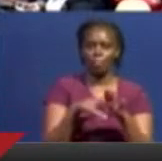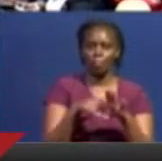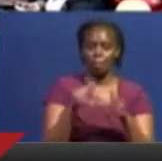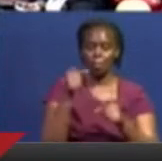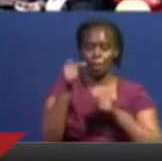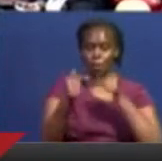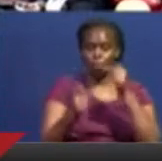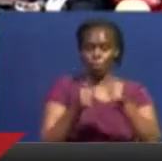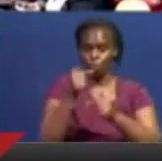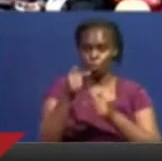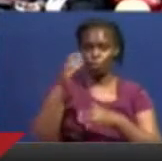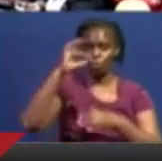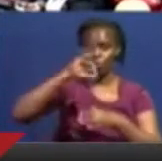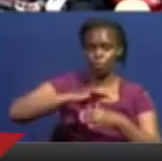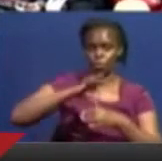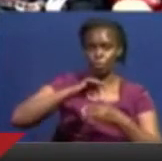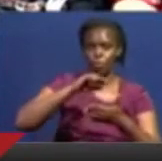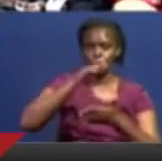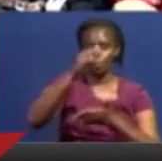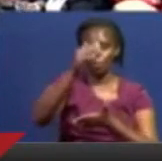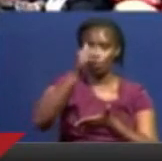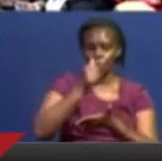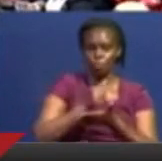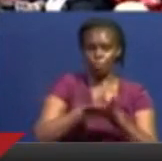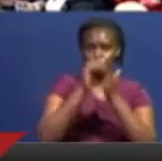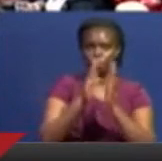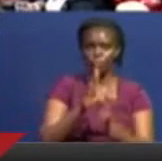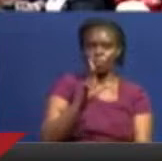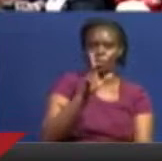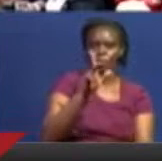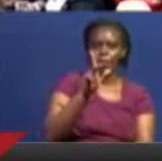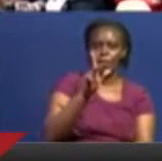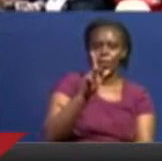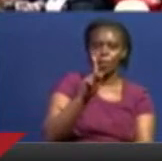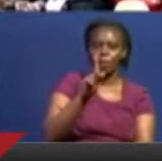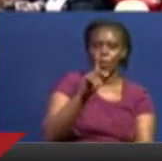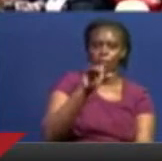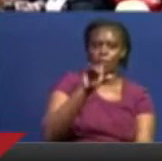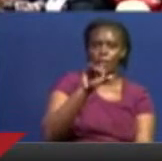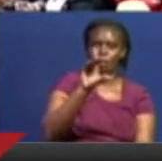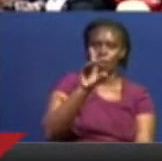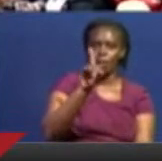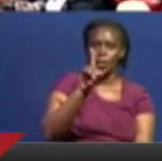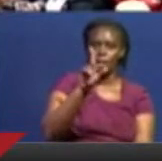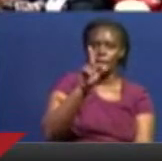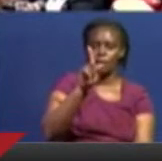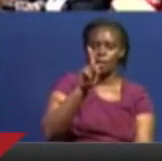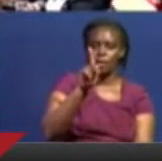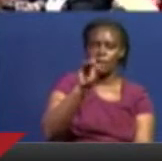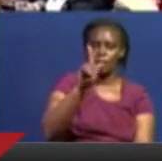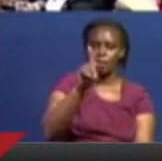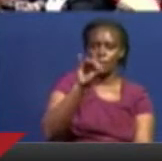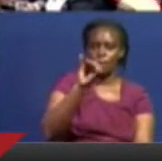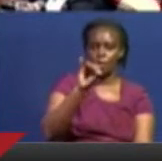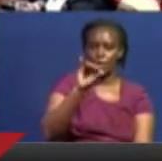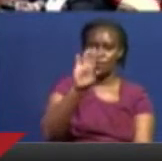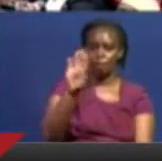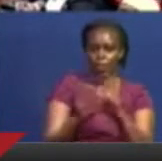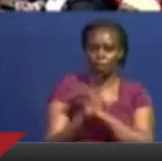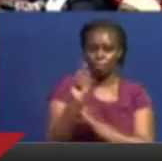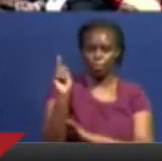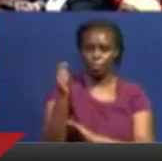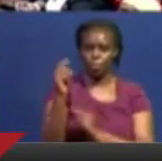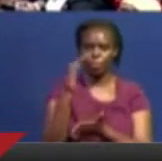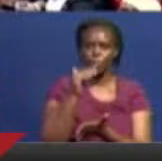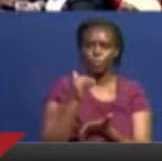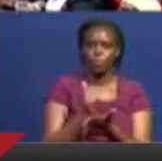currently voting on the nomination of Professor Kithure Kindiki to fill the vacancy in the Deputy President's